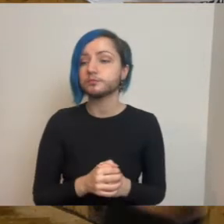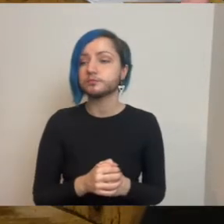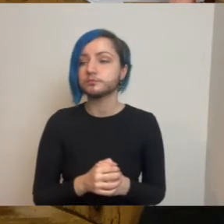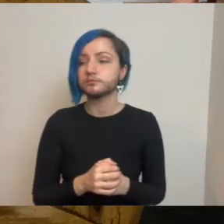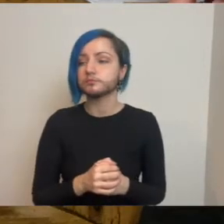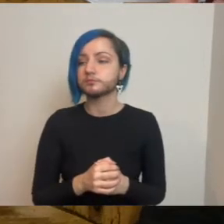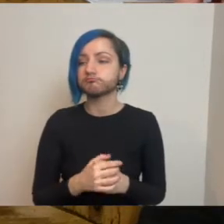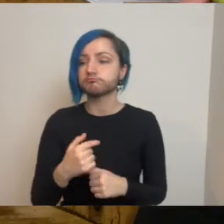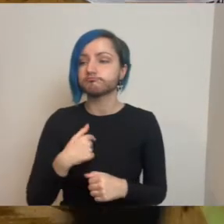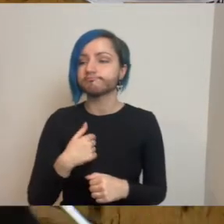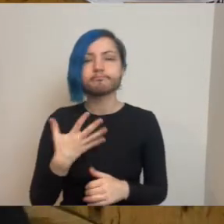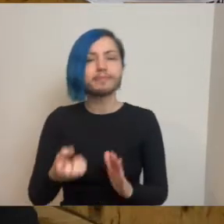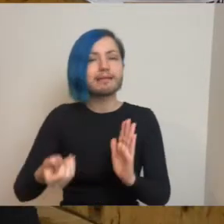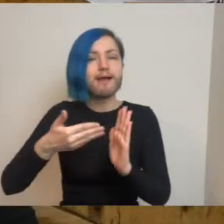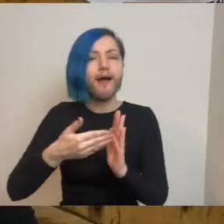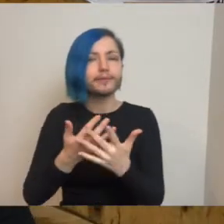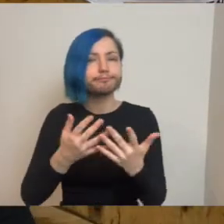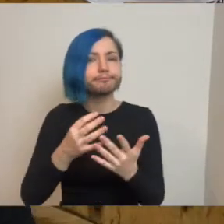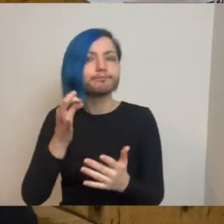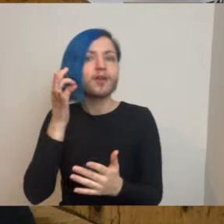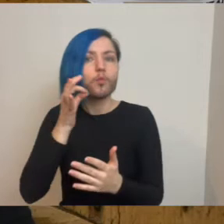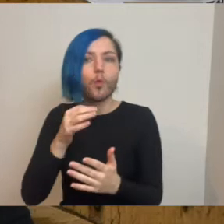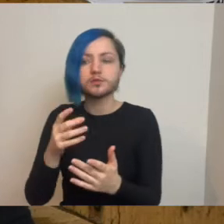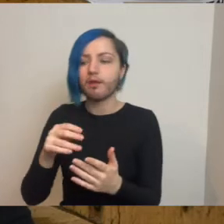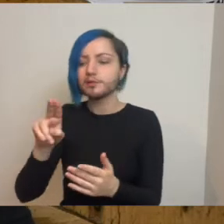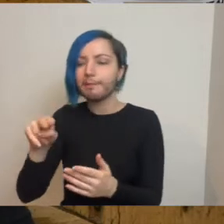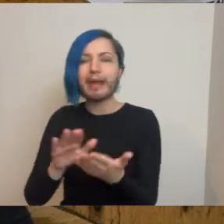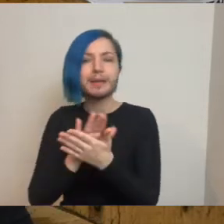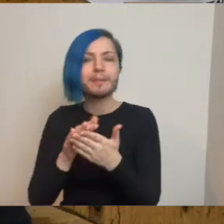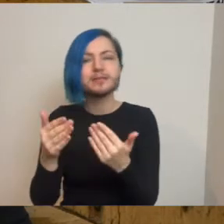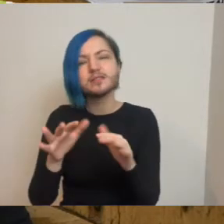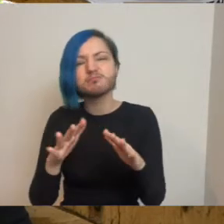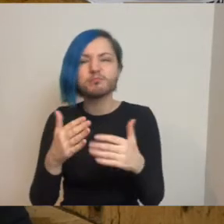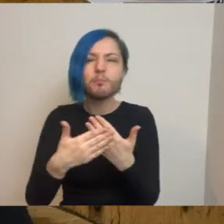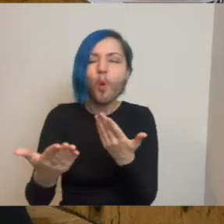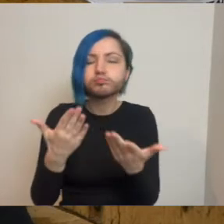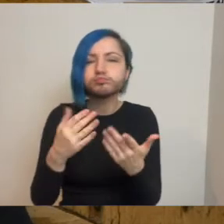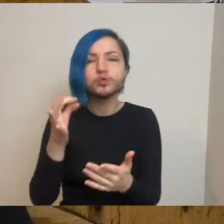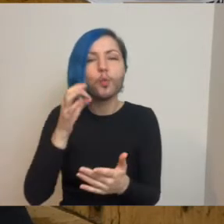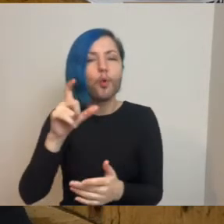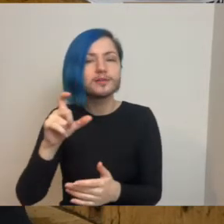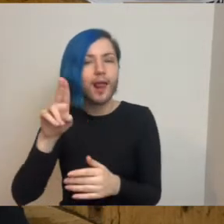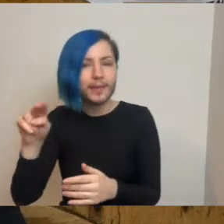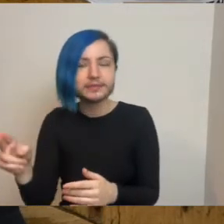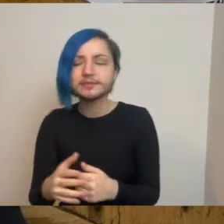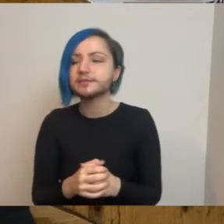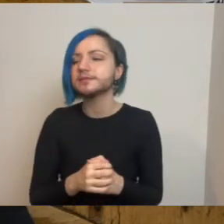quite a bit of water in this paint, so it's a little bit more like watercolor.